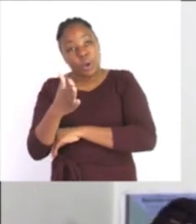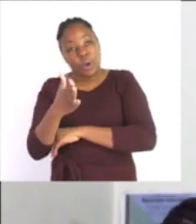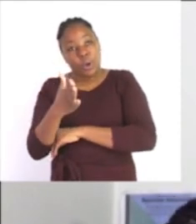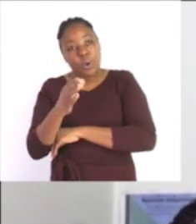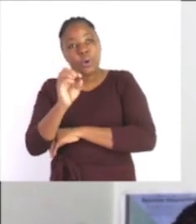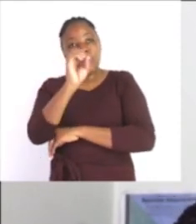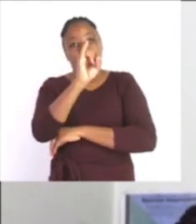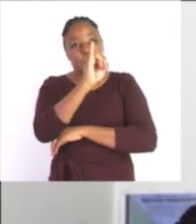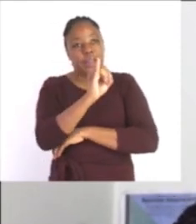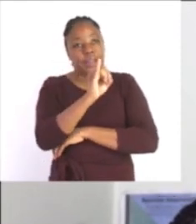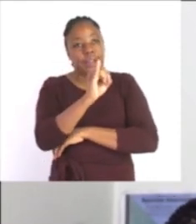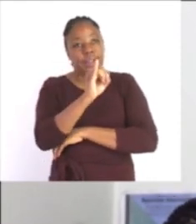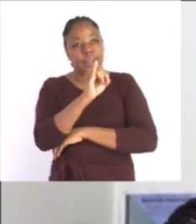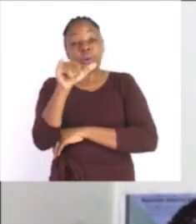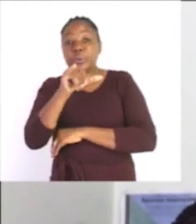boy,